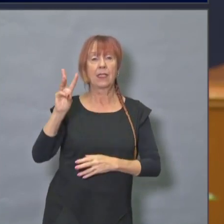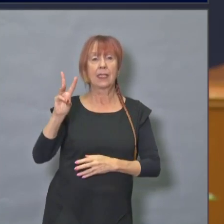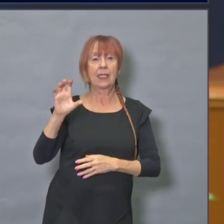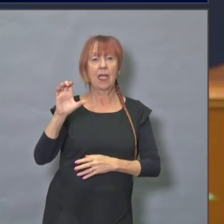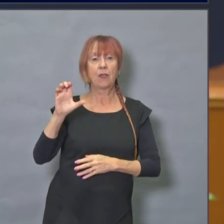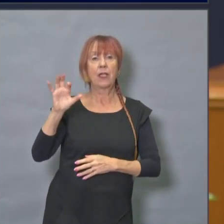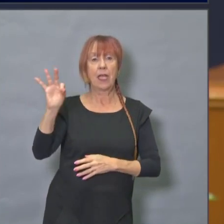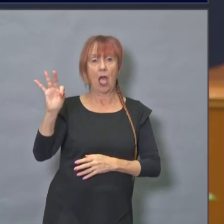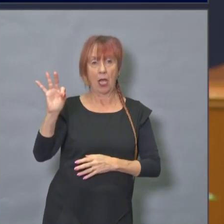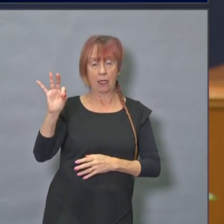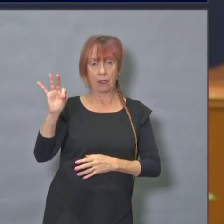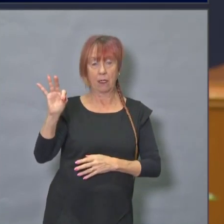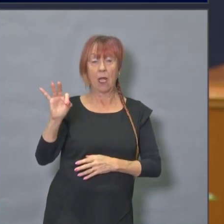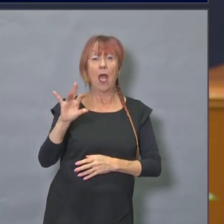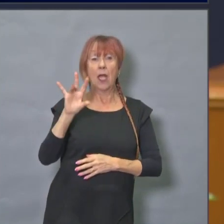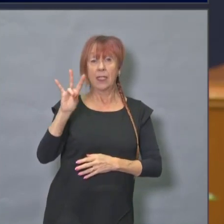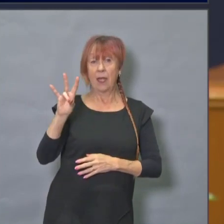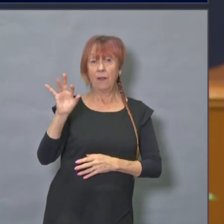79,609. The